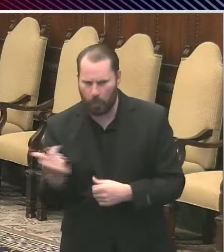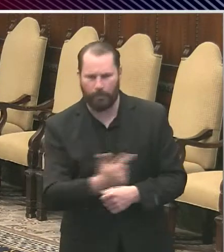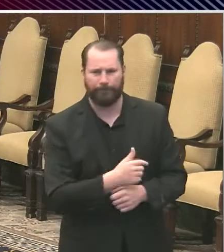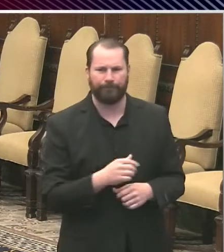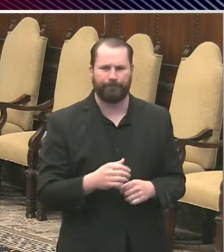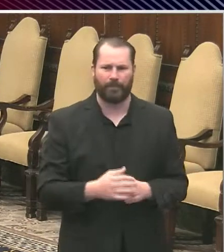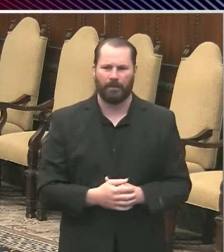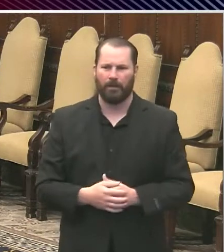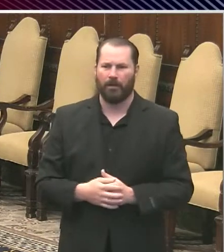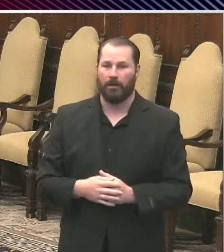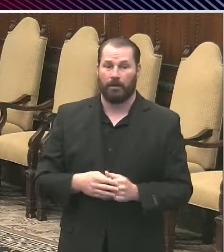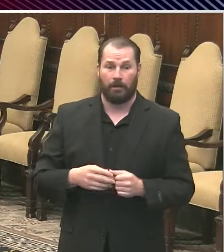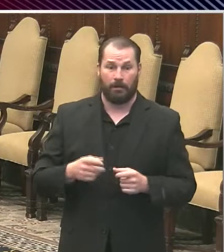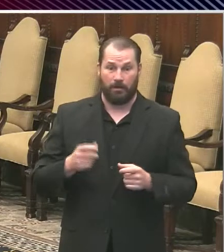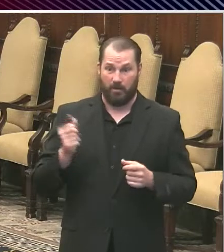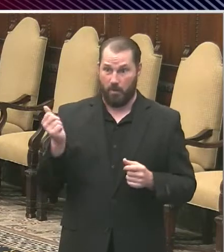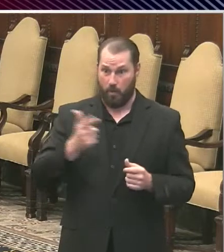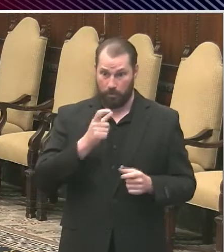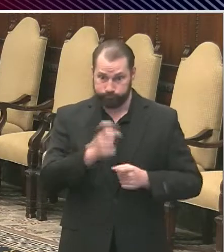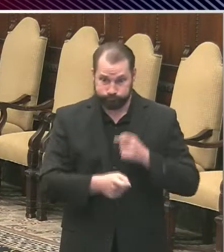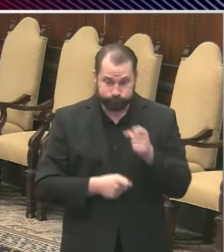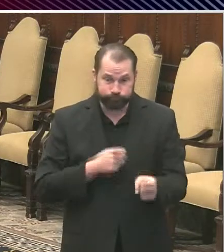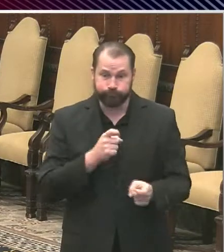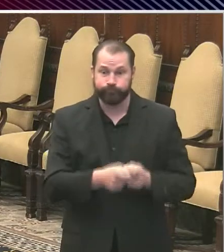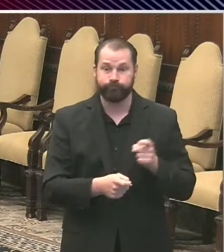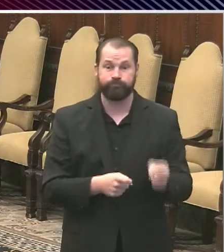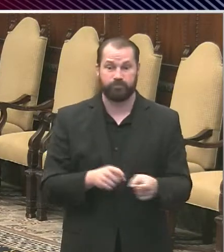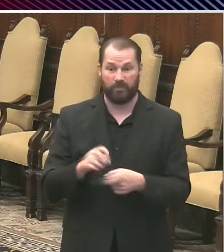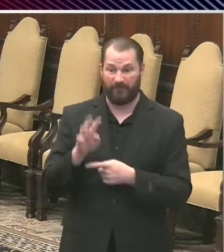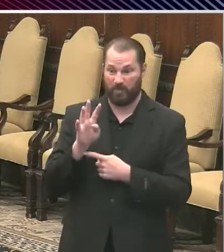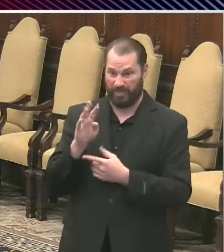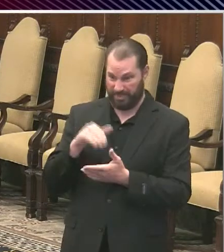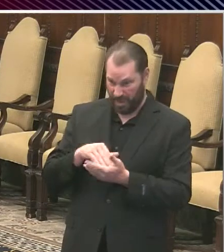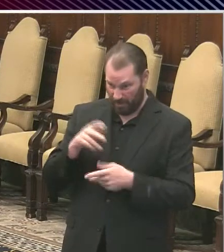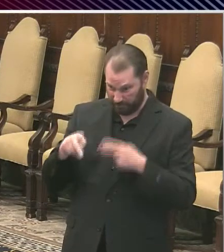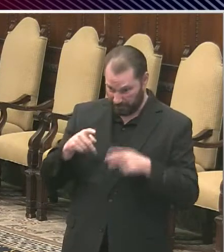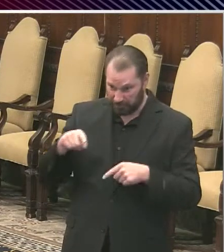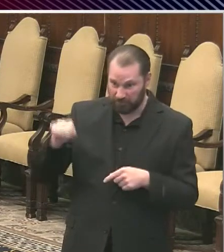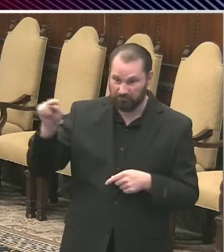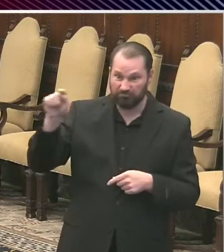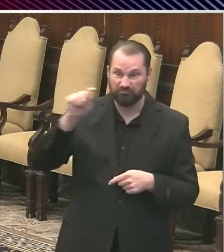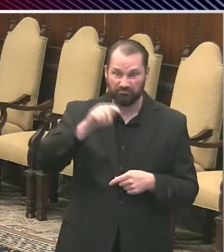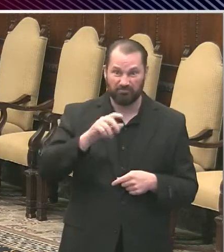along with the 4,000 of you who have gone online and donated at